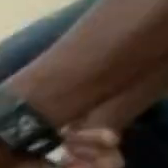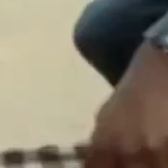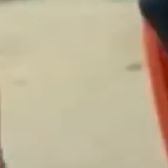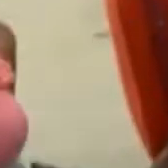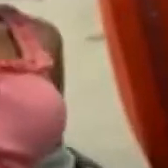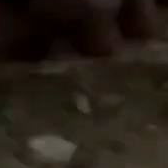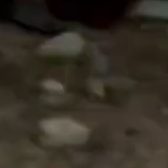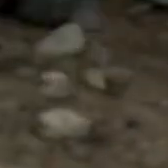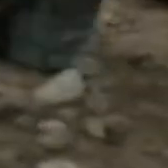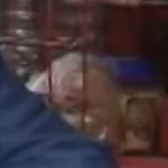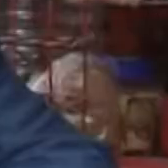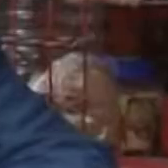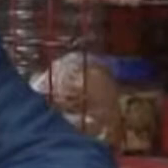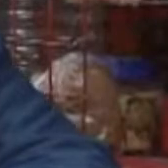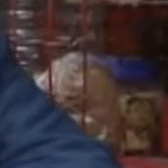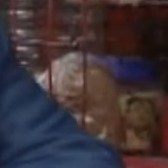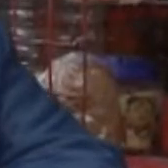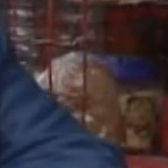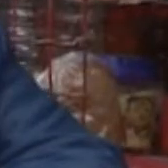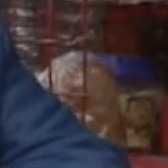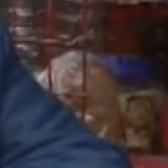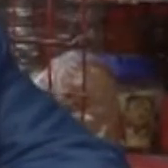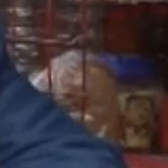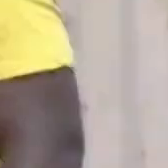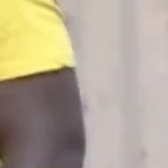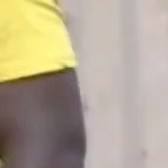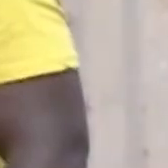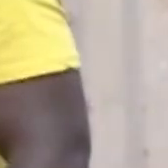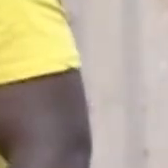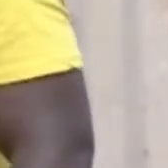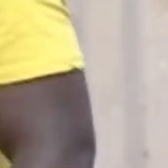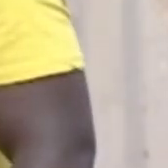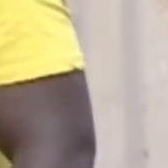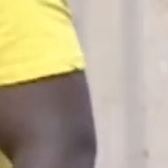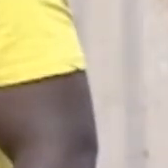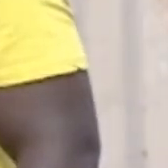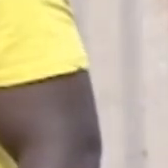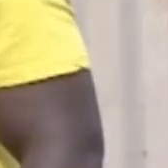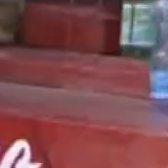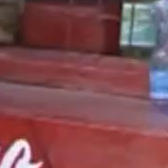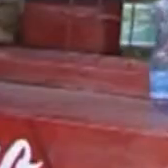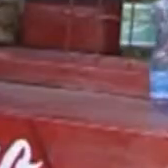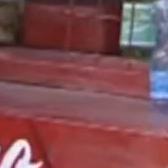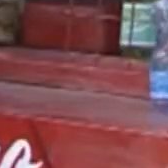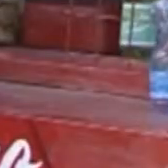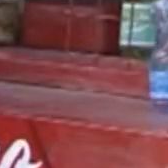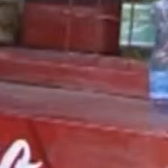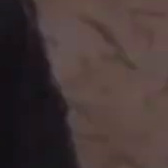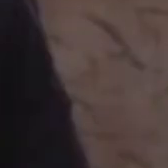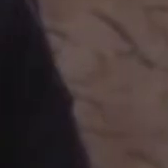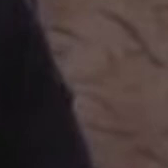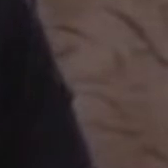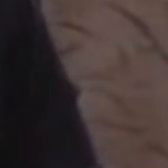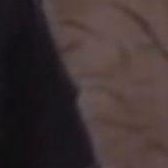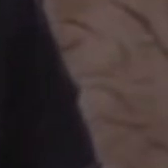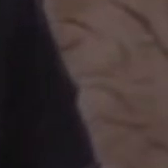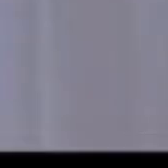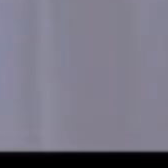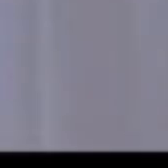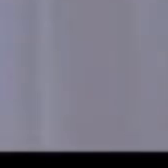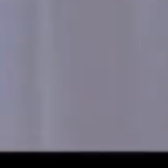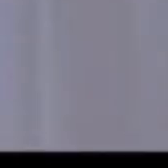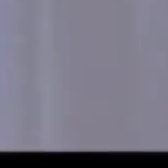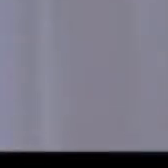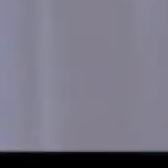upuzi. Naweza kukusaidia kujua ni akina nani? Mimi siwezi chukua msaada kutoka kwa Saitani. What is this?